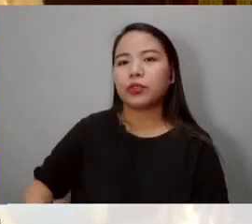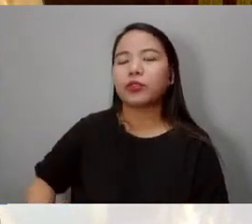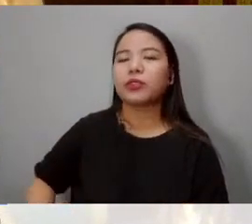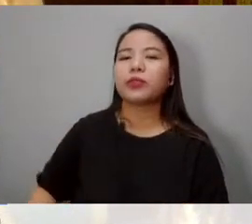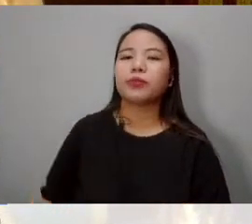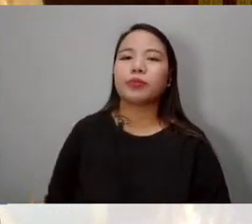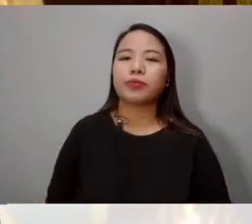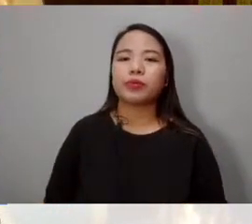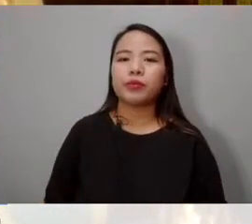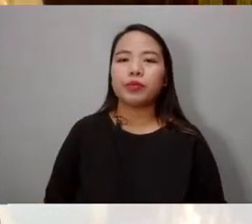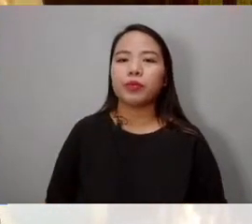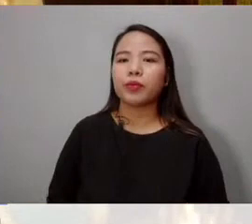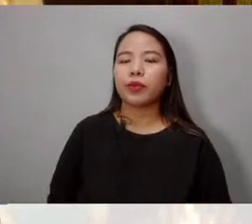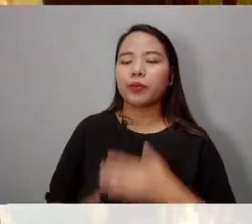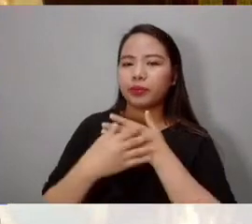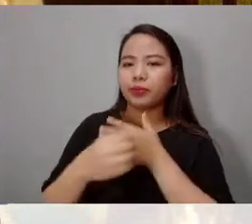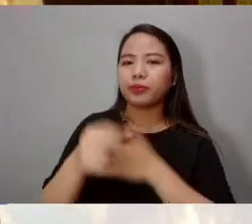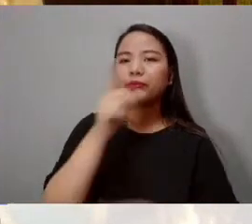Lord.